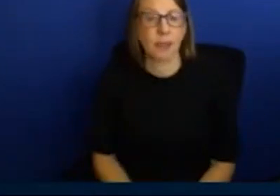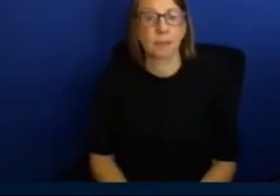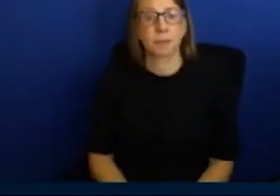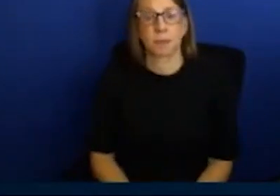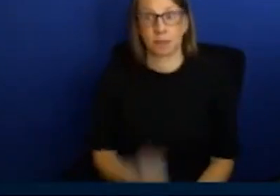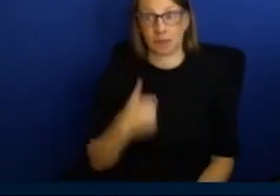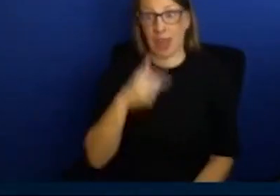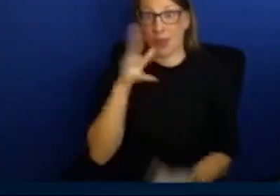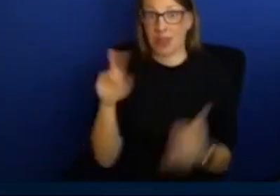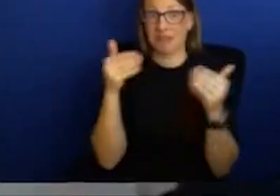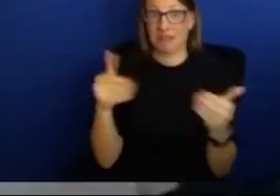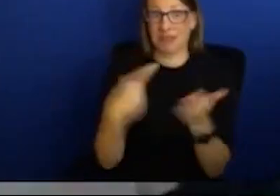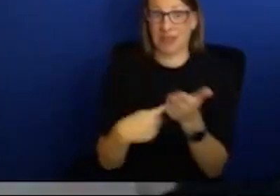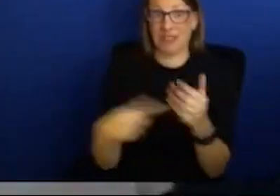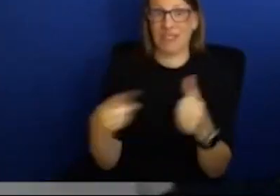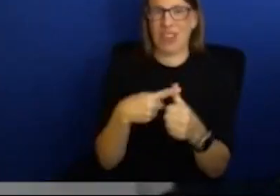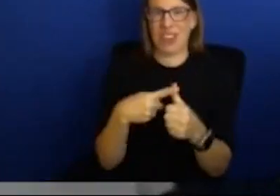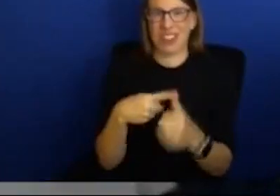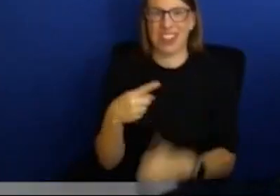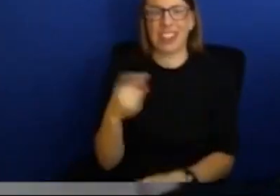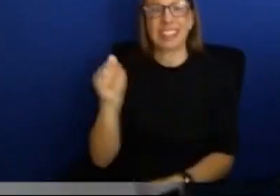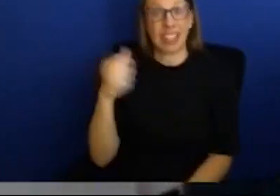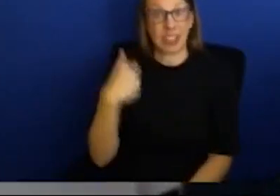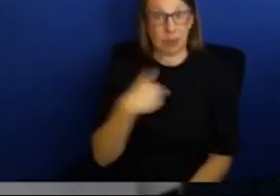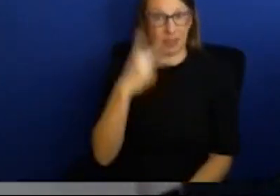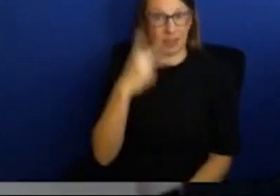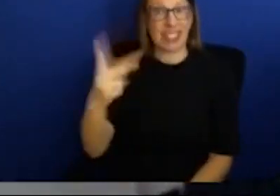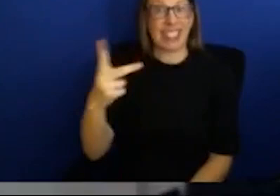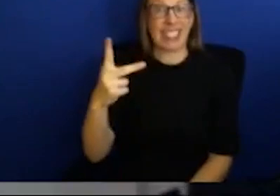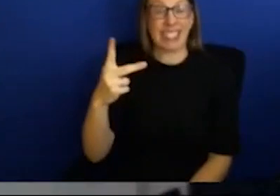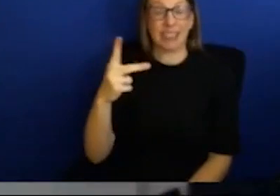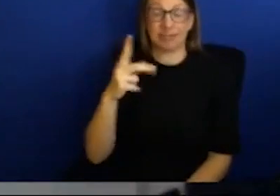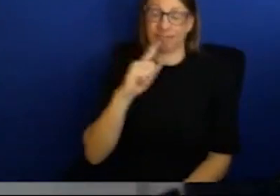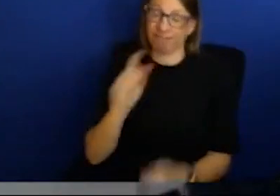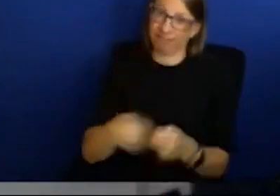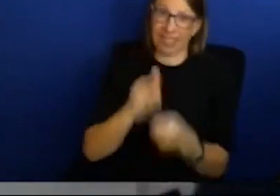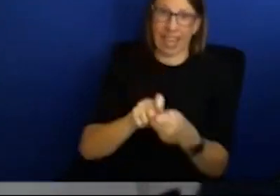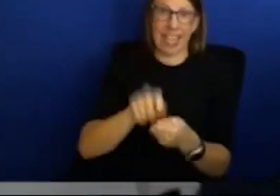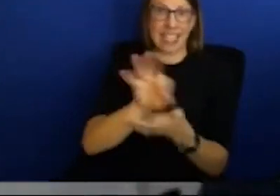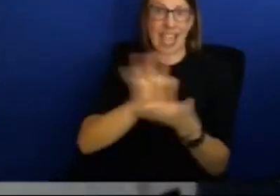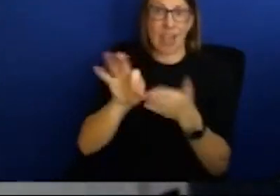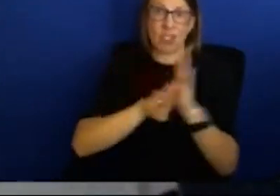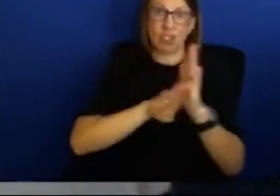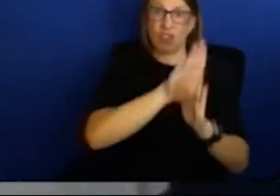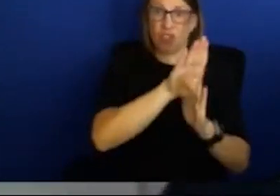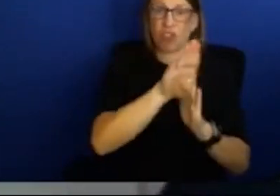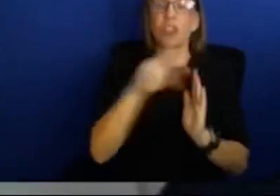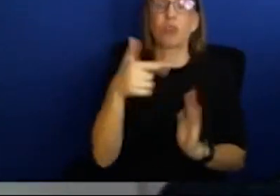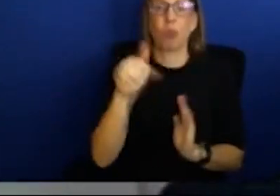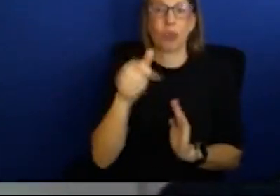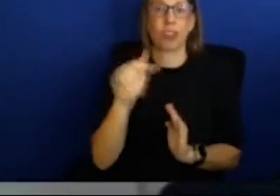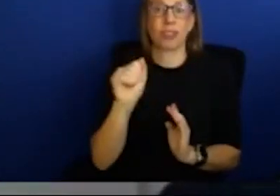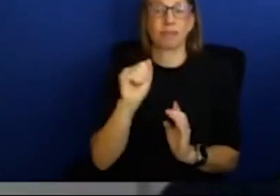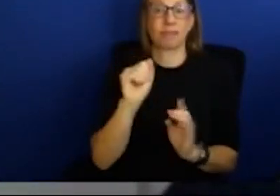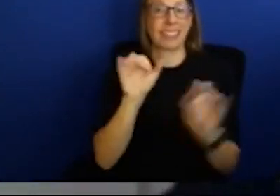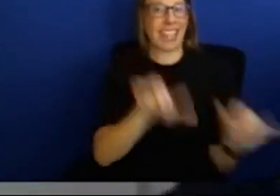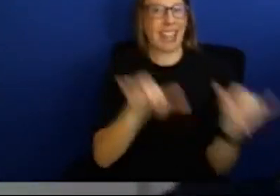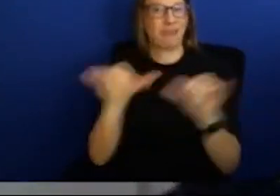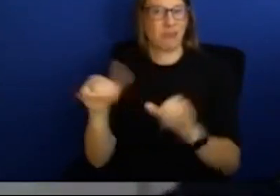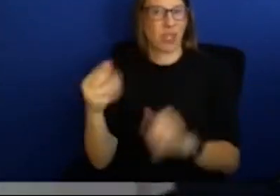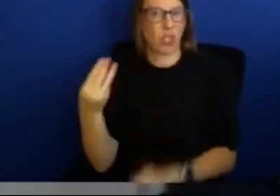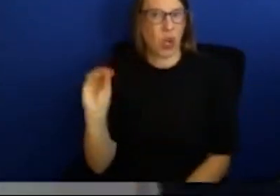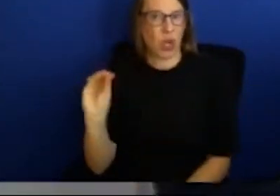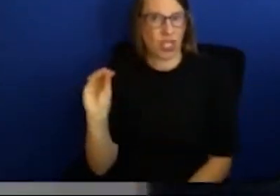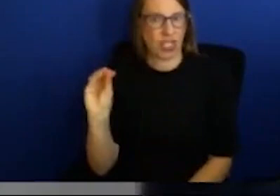I'll go first, I guess. Yes, we have seen exactly a 9-week surge in Georgia, and that's exactly what Missouri saw too.